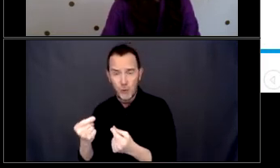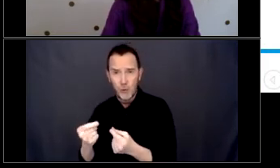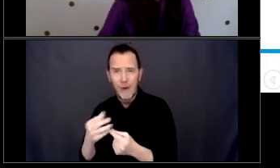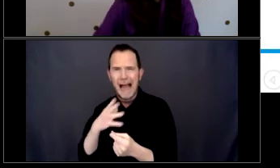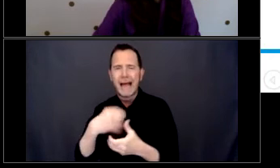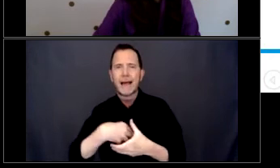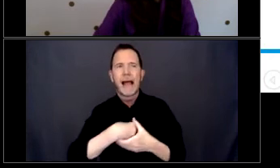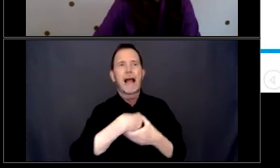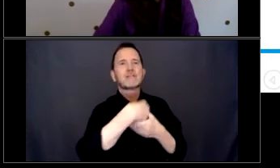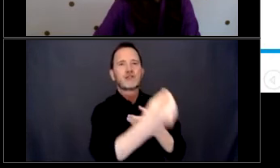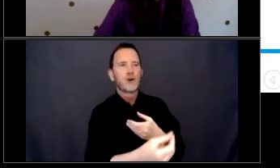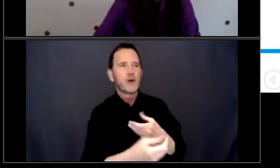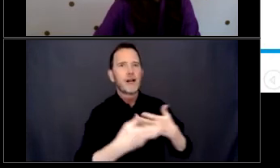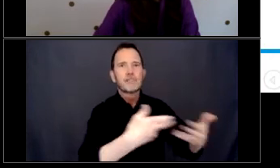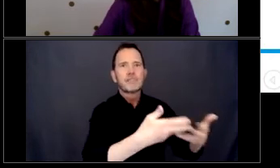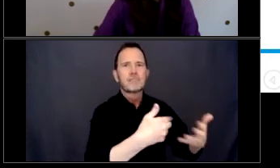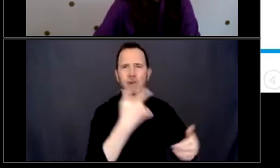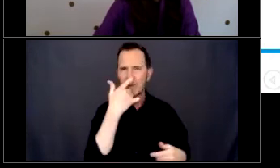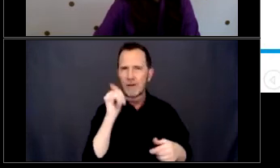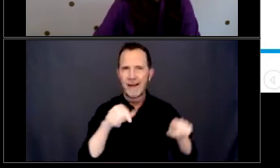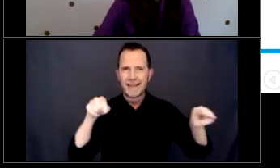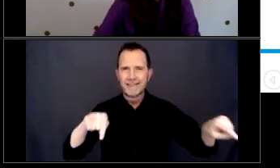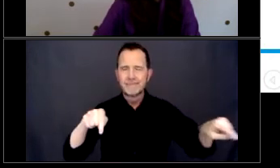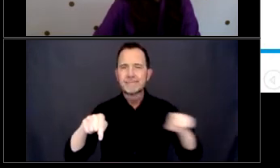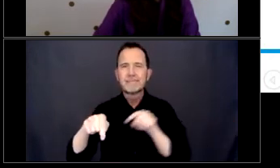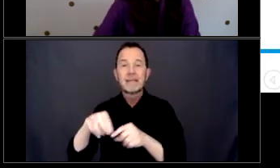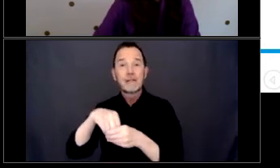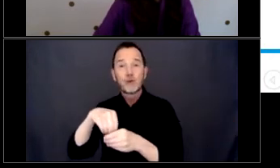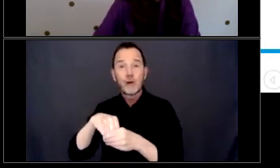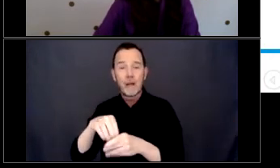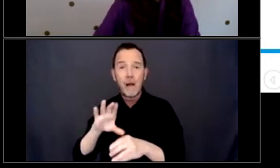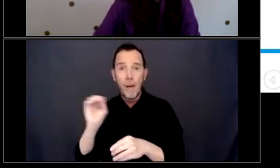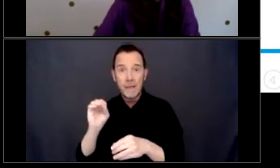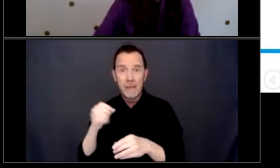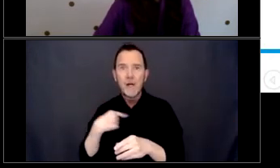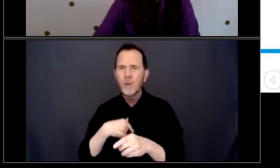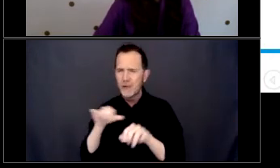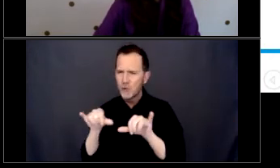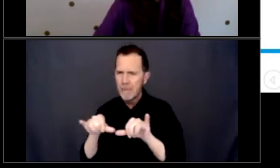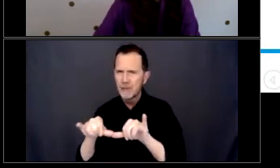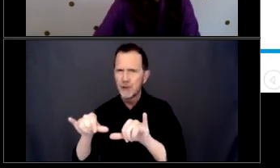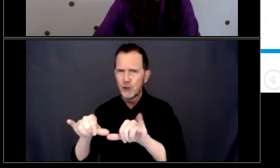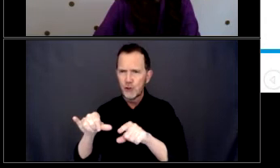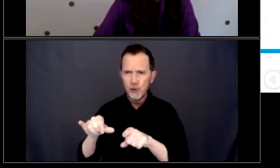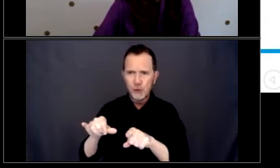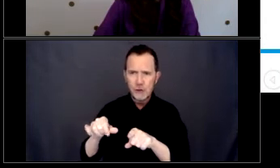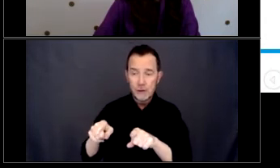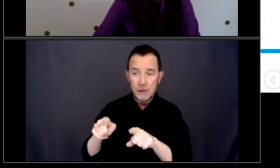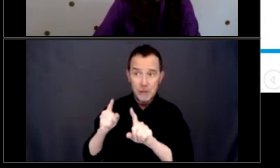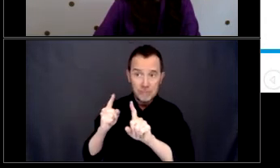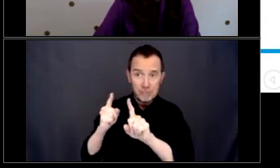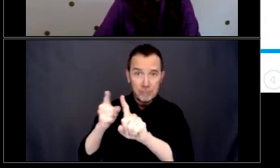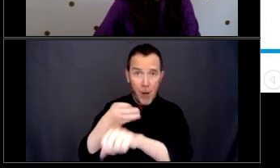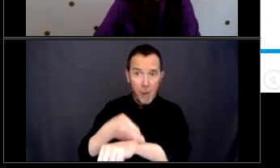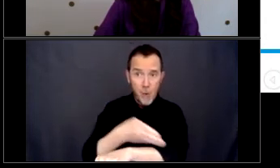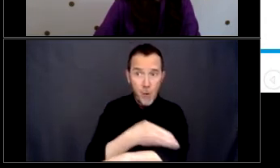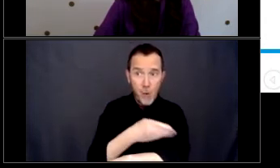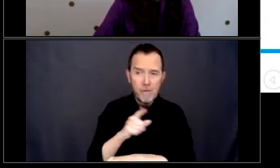measure, internally progress. I agree, what gets measured gets done. And one of the really, I